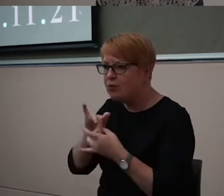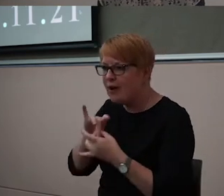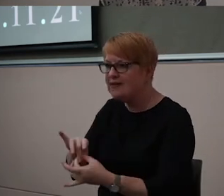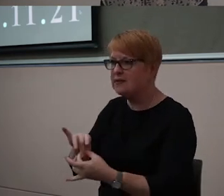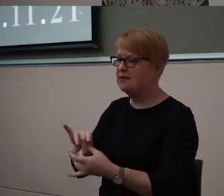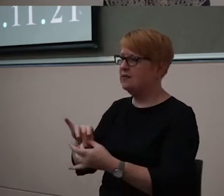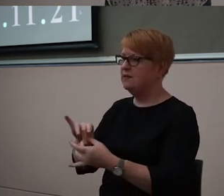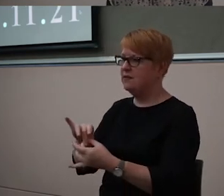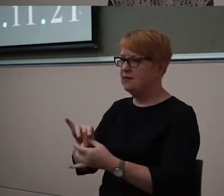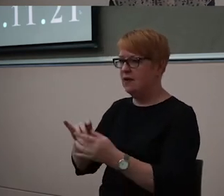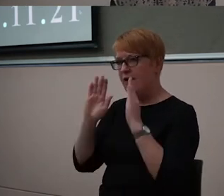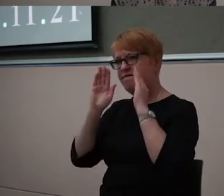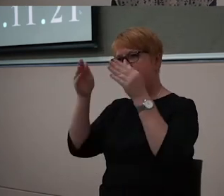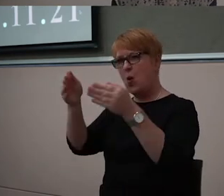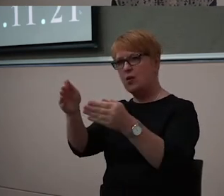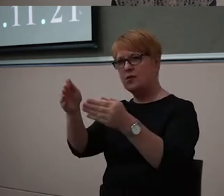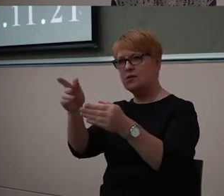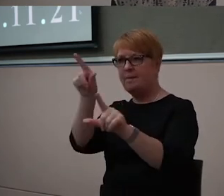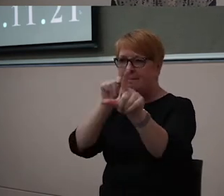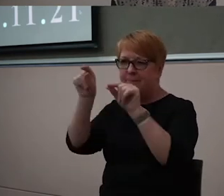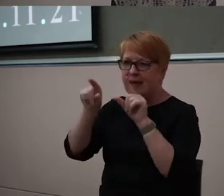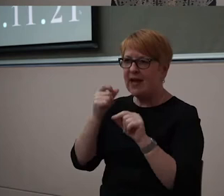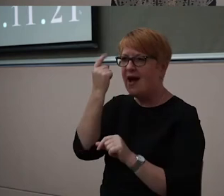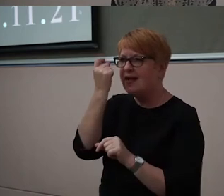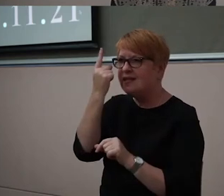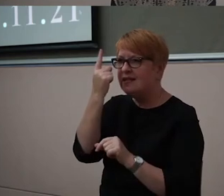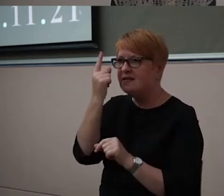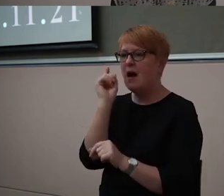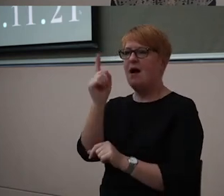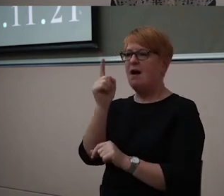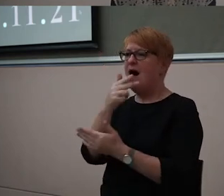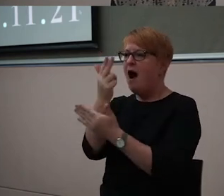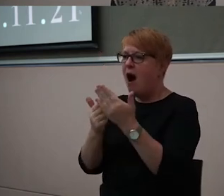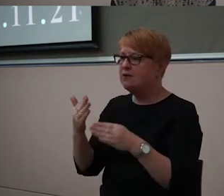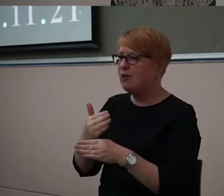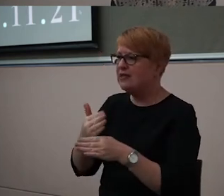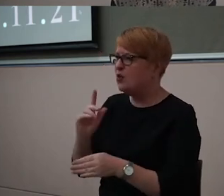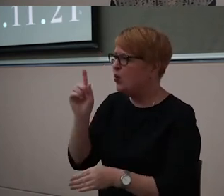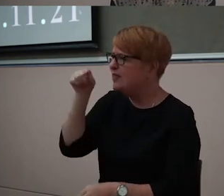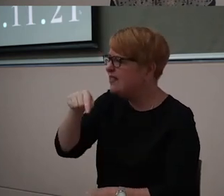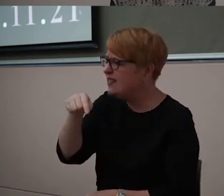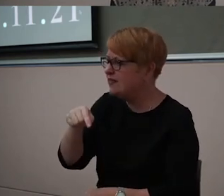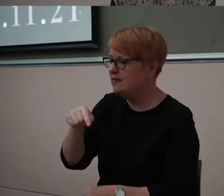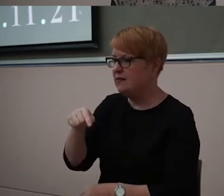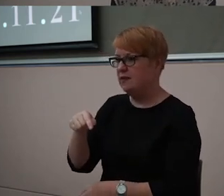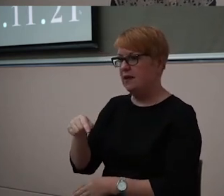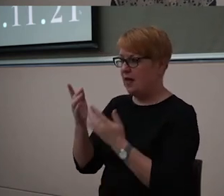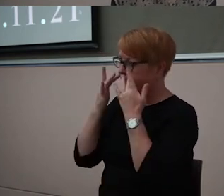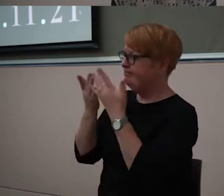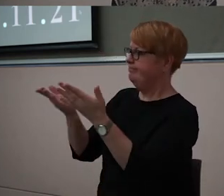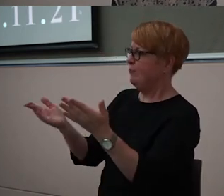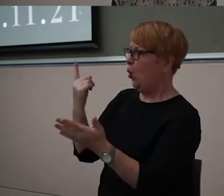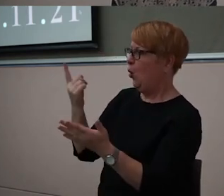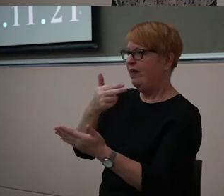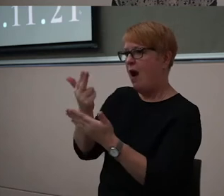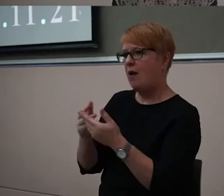focus from where to pick ideas around what constitutes an art practice and for whom art is generated. Beverley